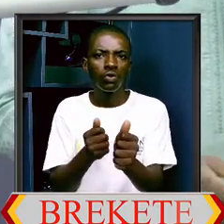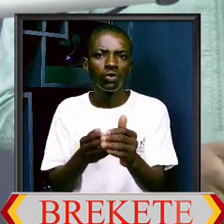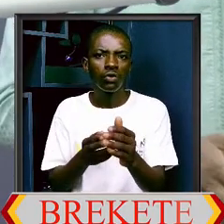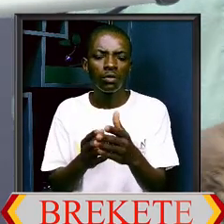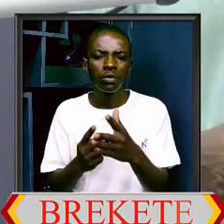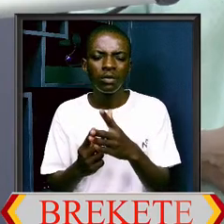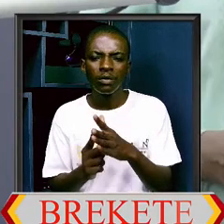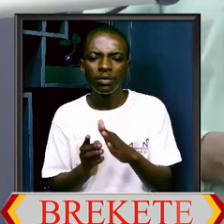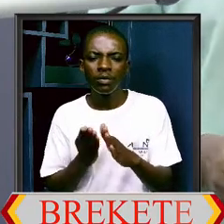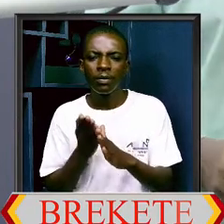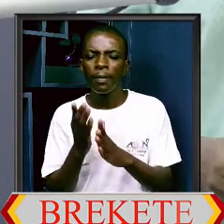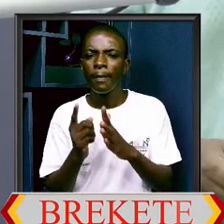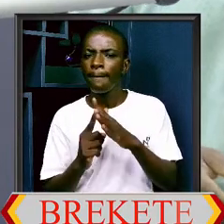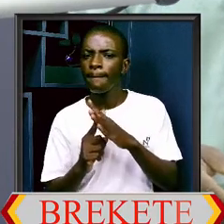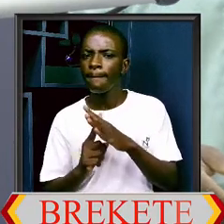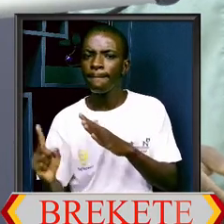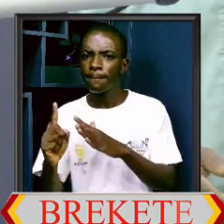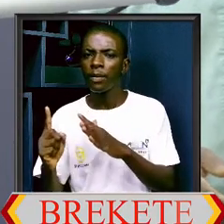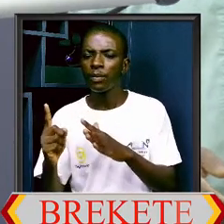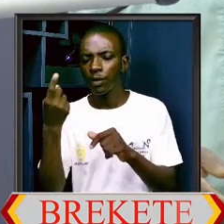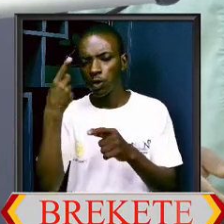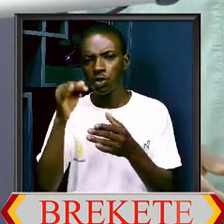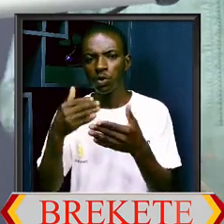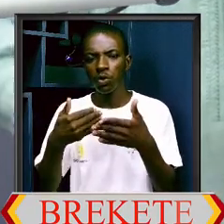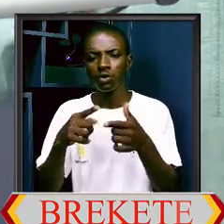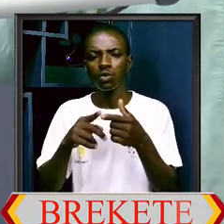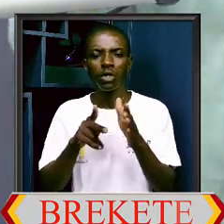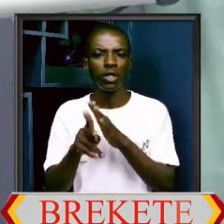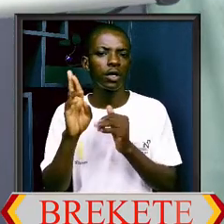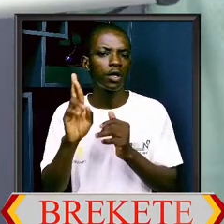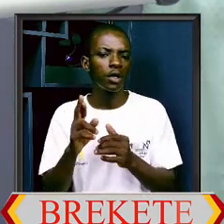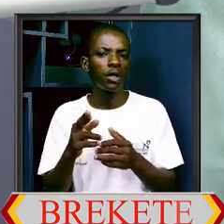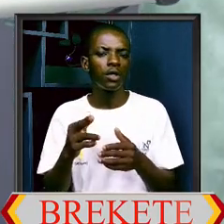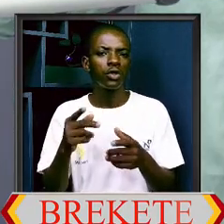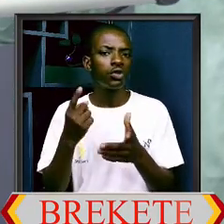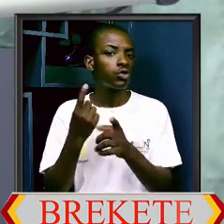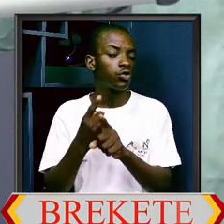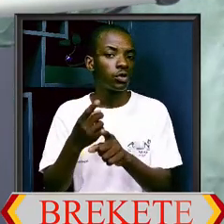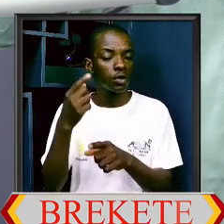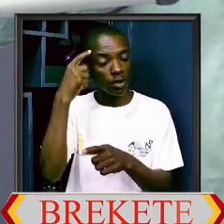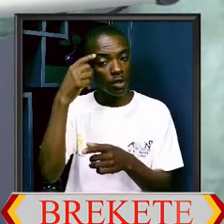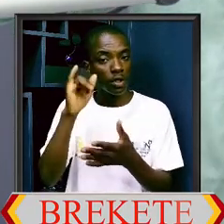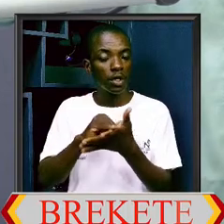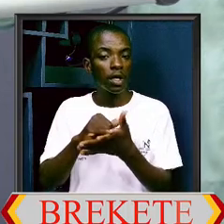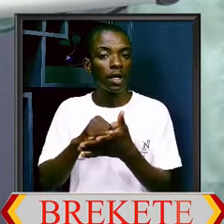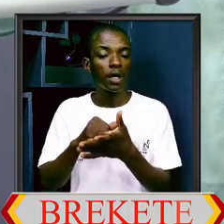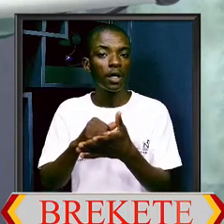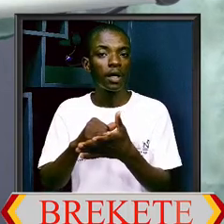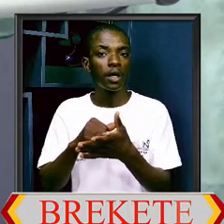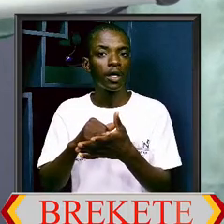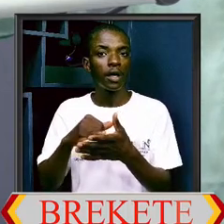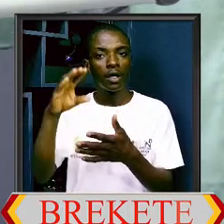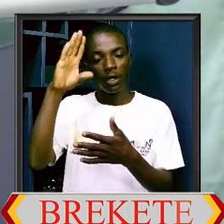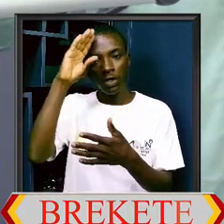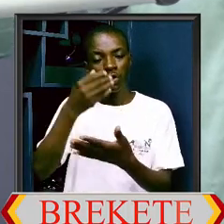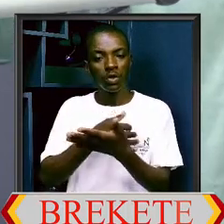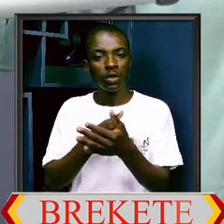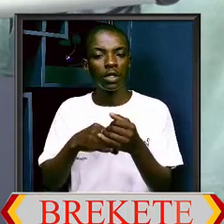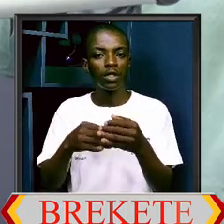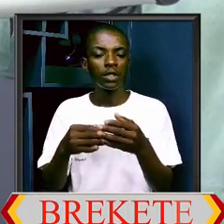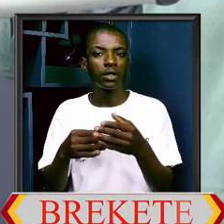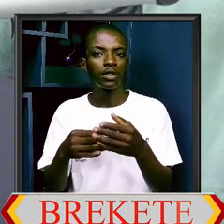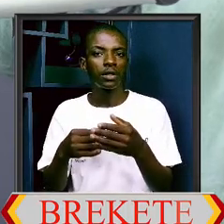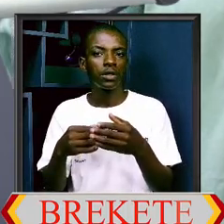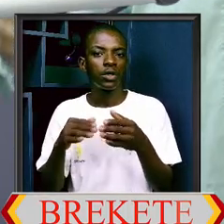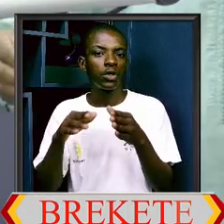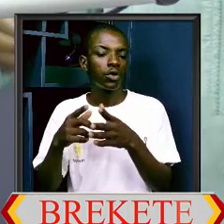narrowly escape because they want kill her now imagine say that P where she run leave go Come